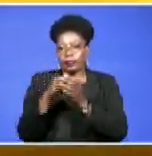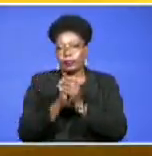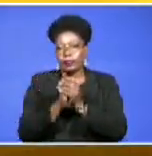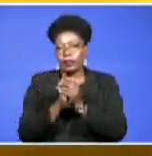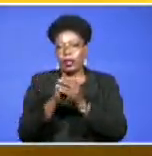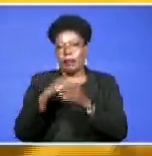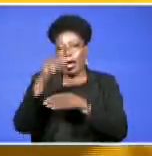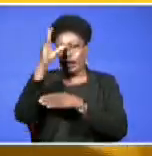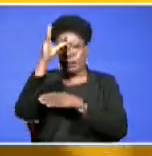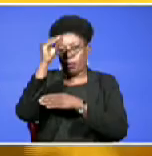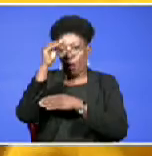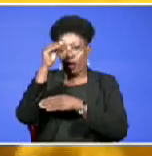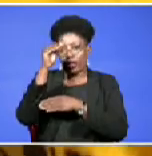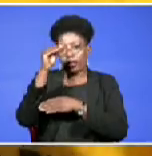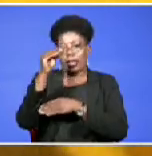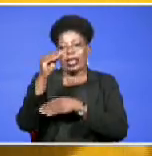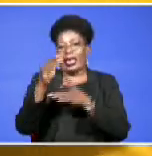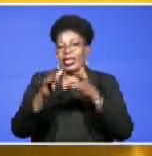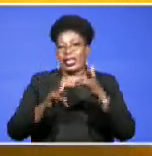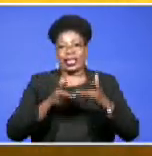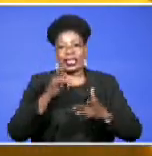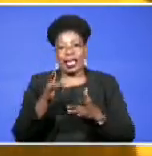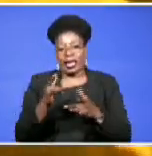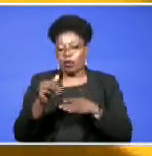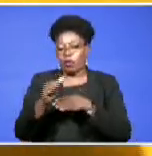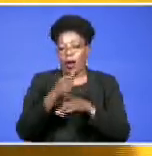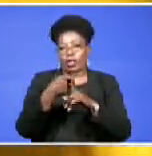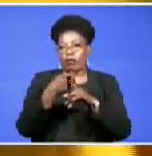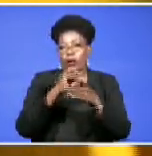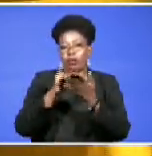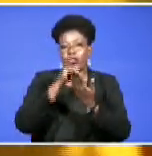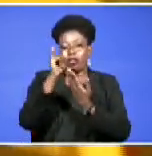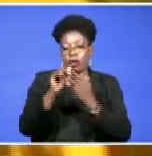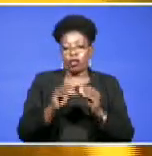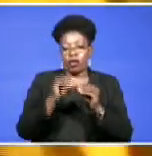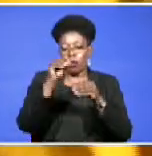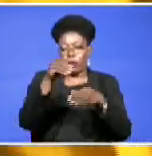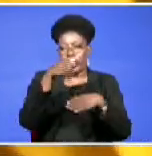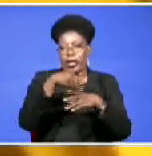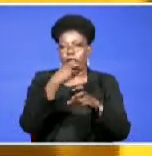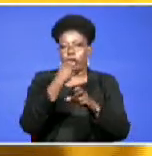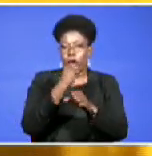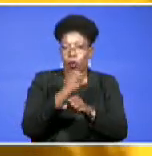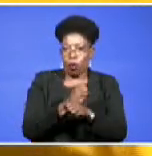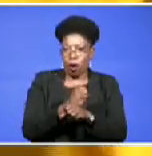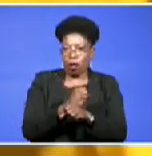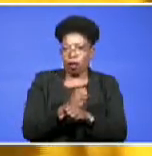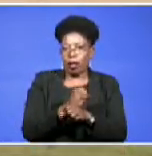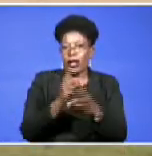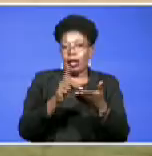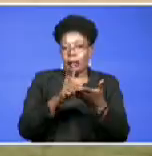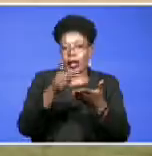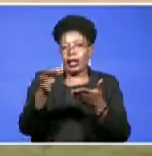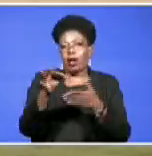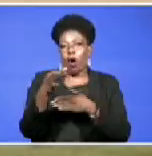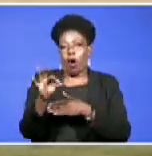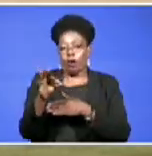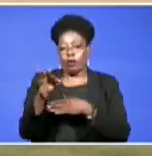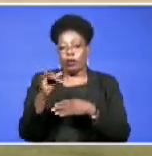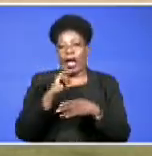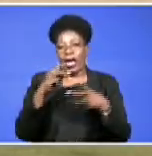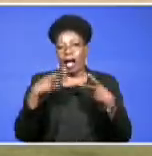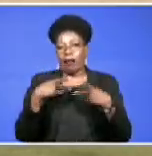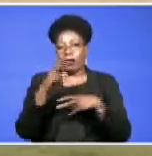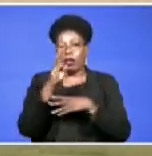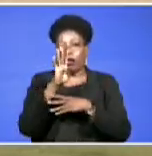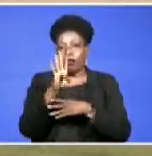We've been practicing from January, and today it shows. You put in the work, the hard work paid off. I have about 4 pitches,